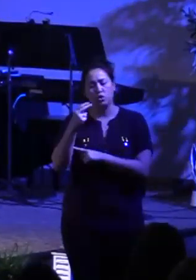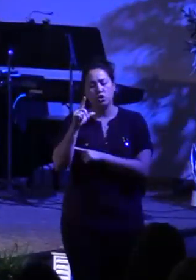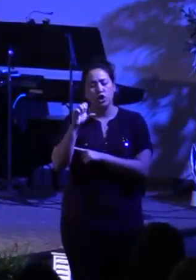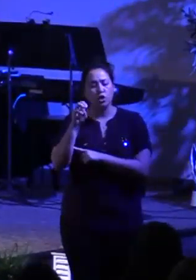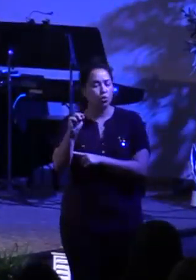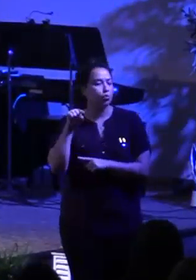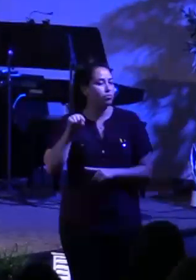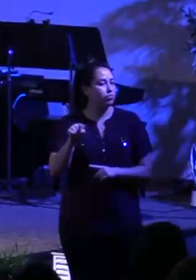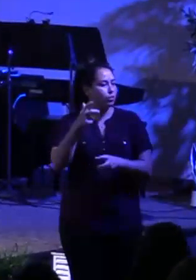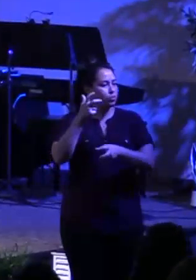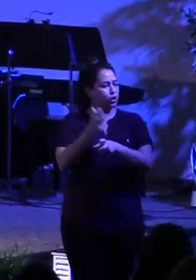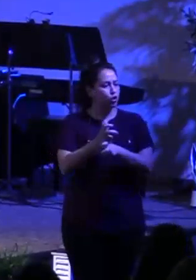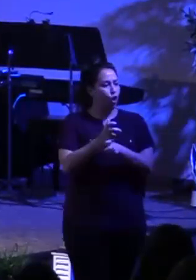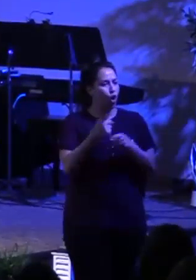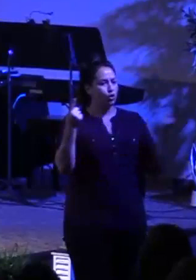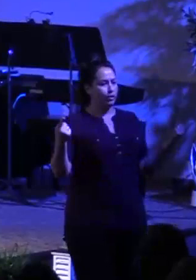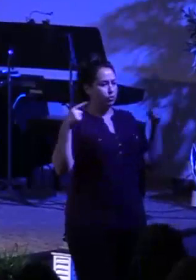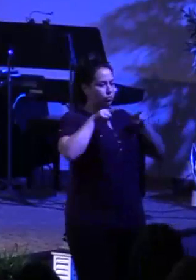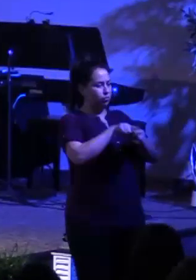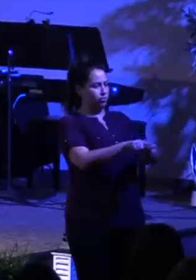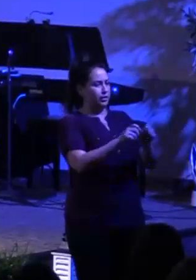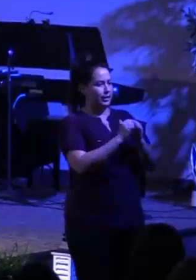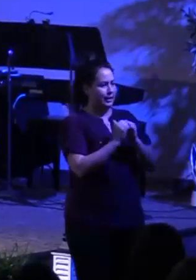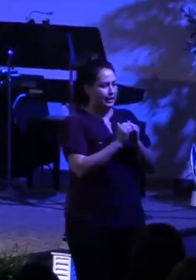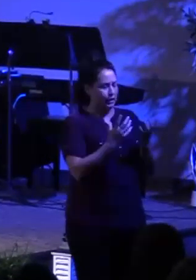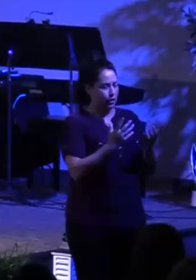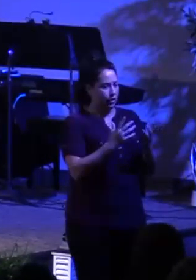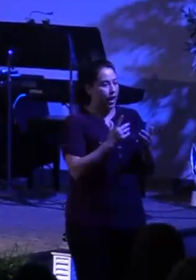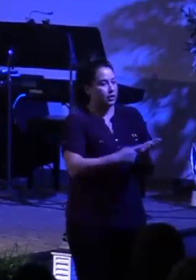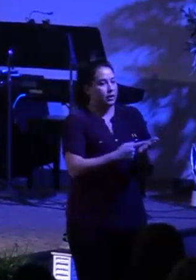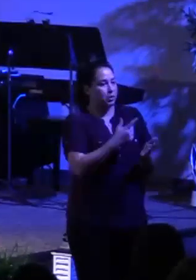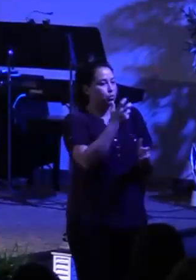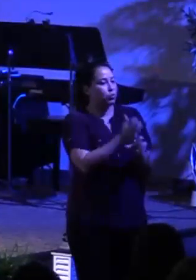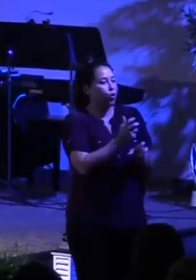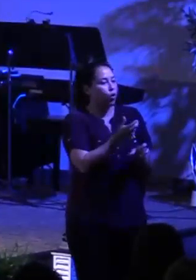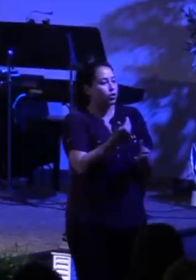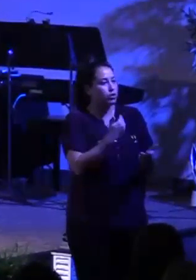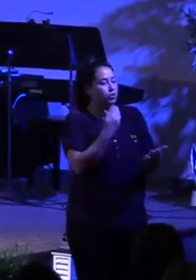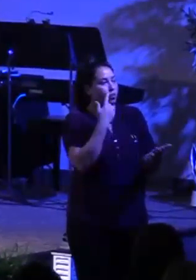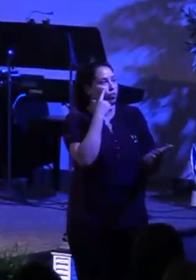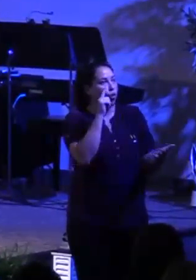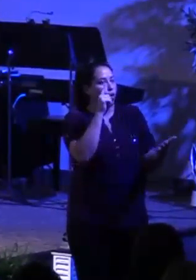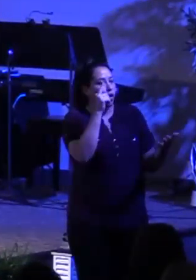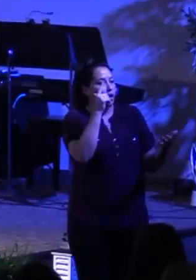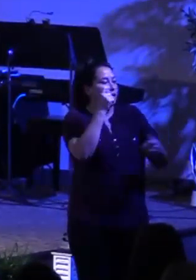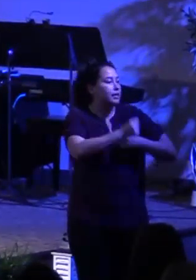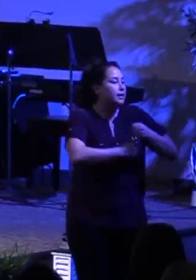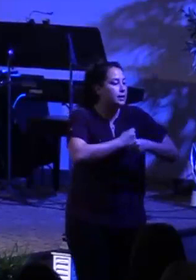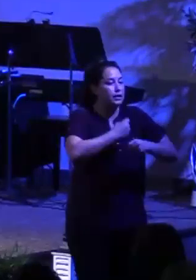and it's hard to reconcile the two. And sometimes it's hard to reconcile the two for not only weeks and months, but for years and